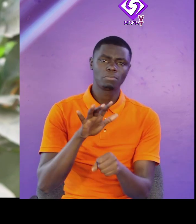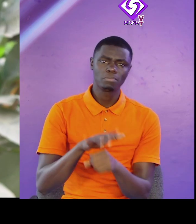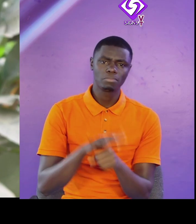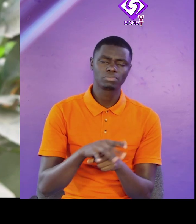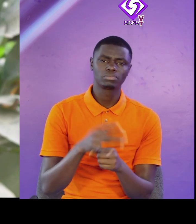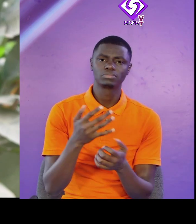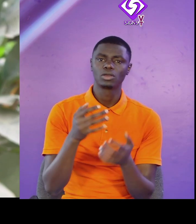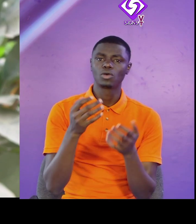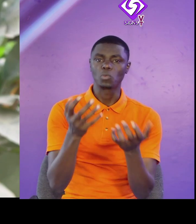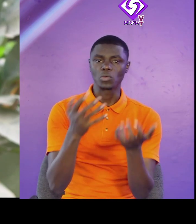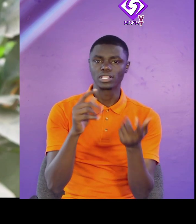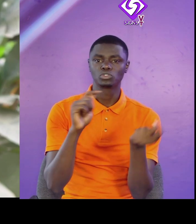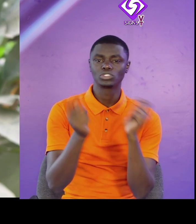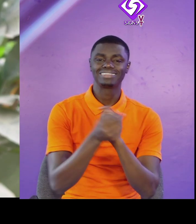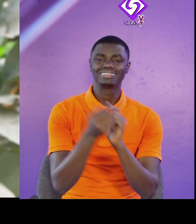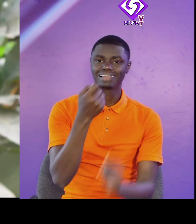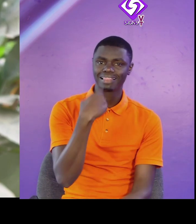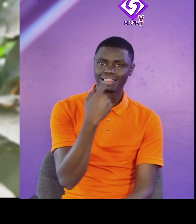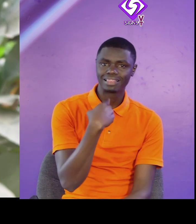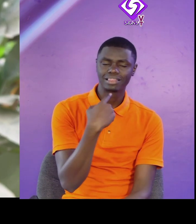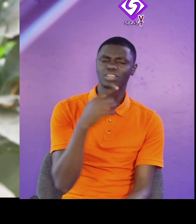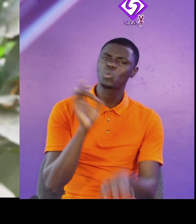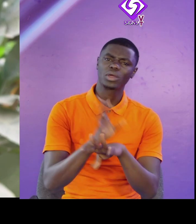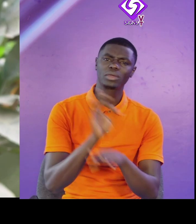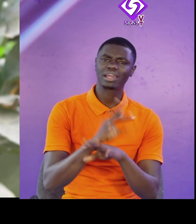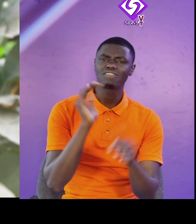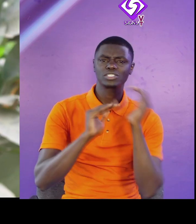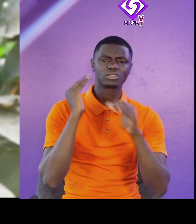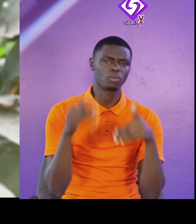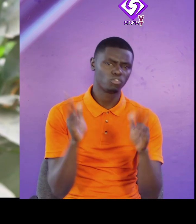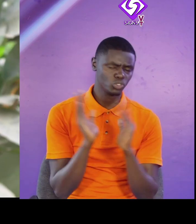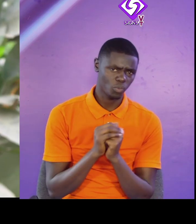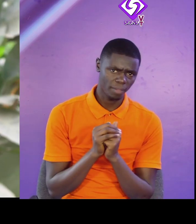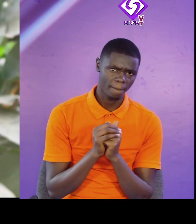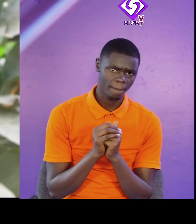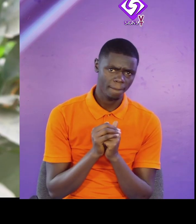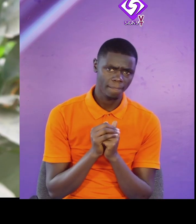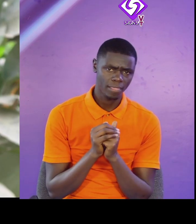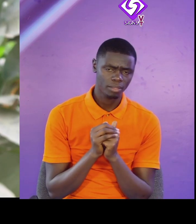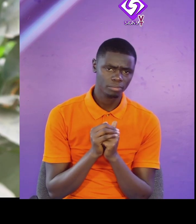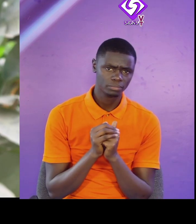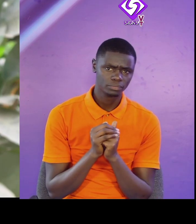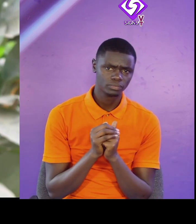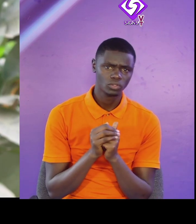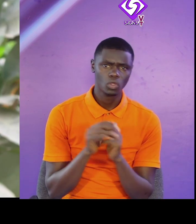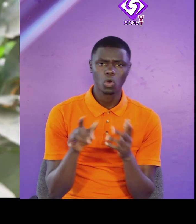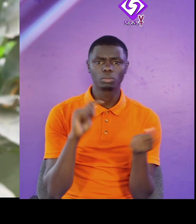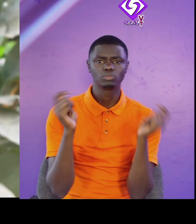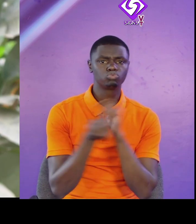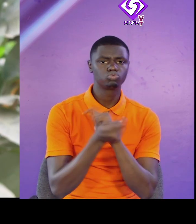prescriber and talk to them about maybe reducing that dosage or maybe shifting to a